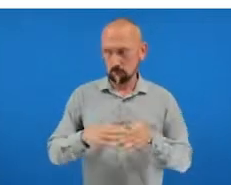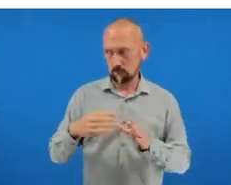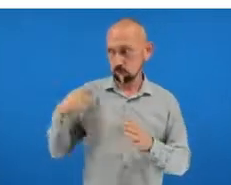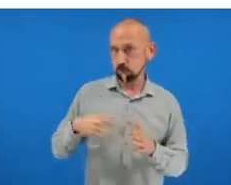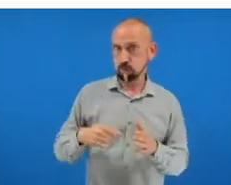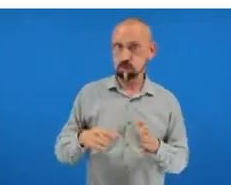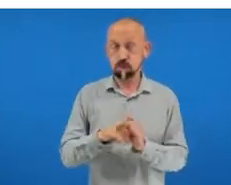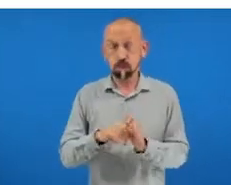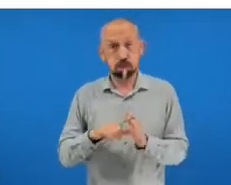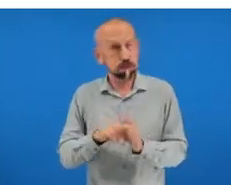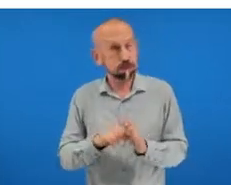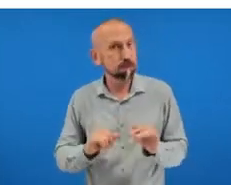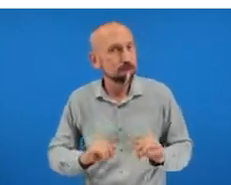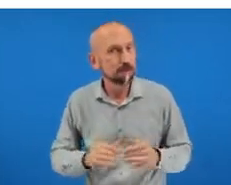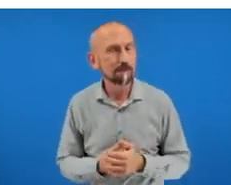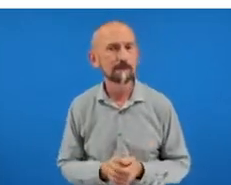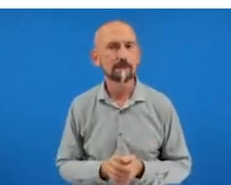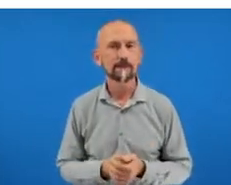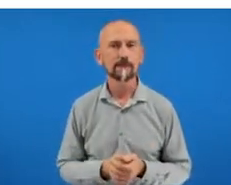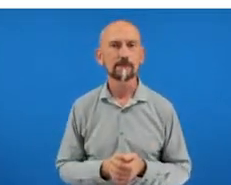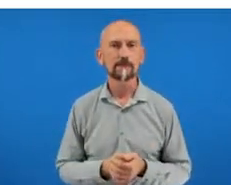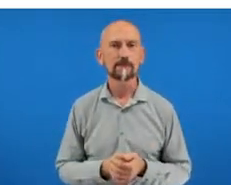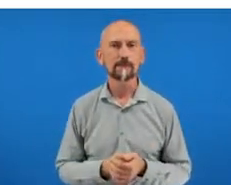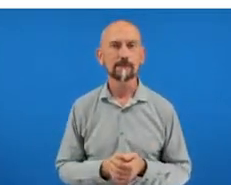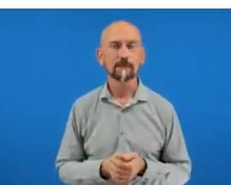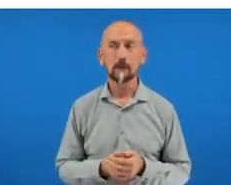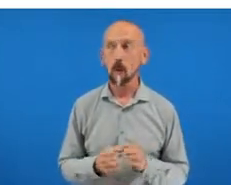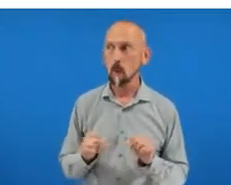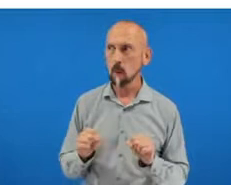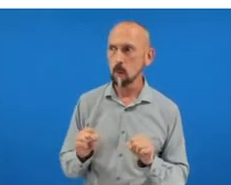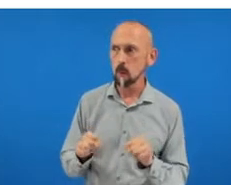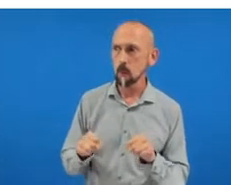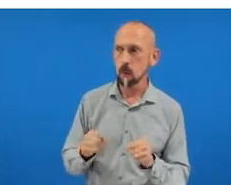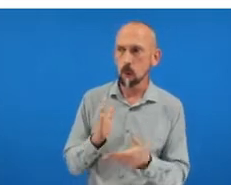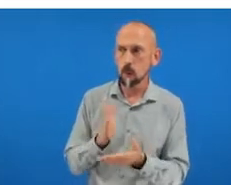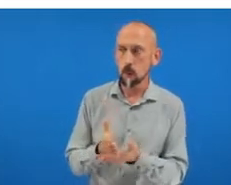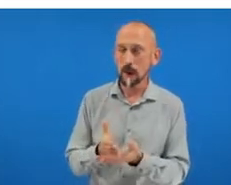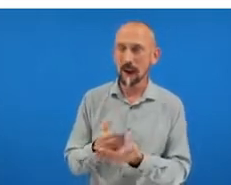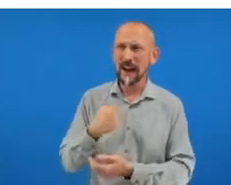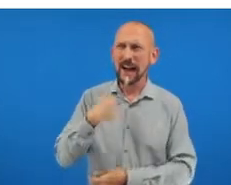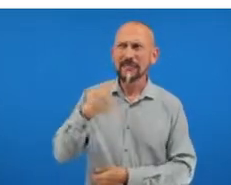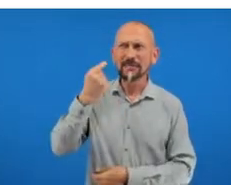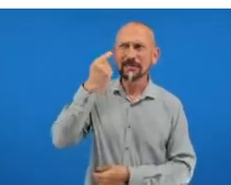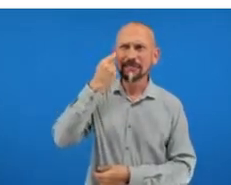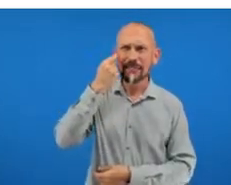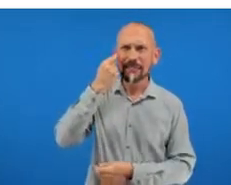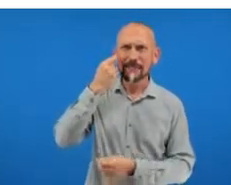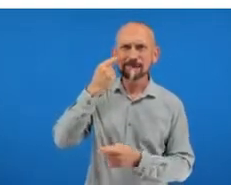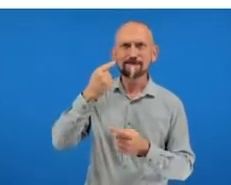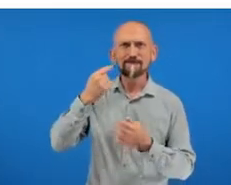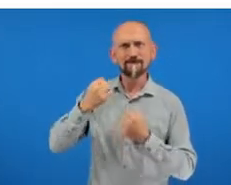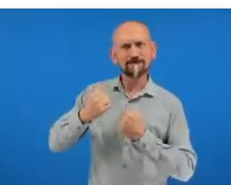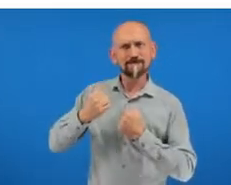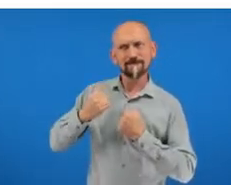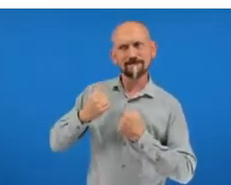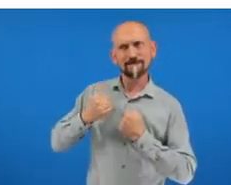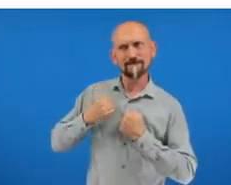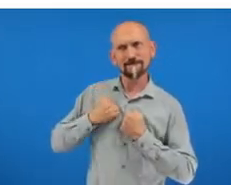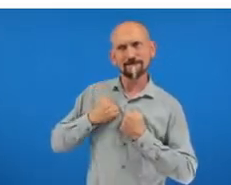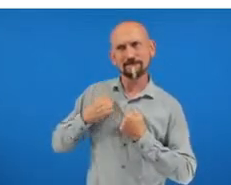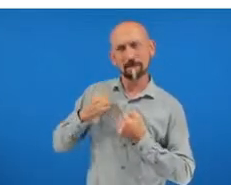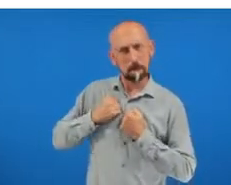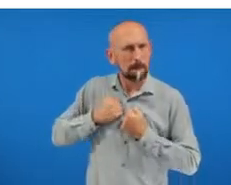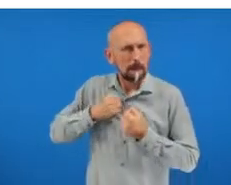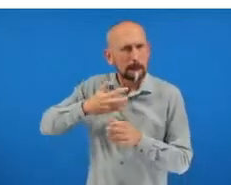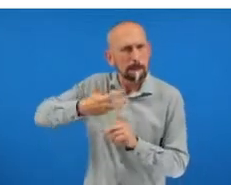Absolutely. I think that the background that we've had, well, I particularly had